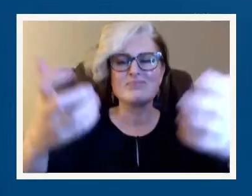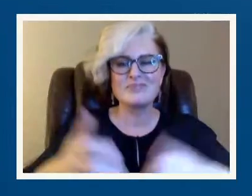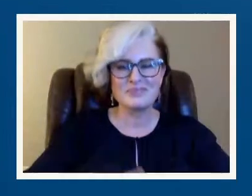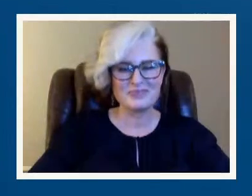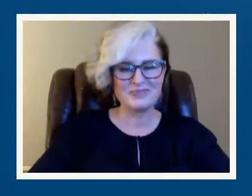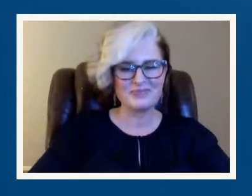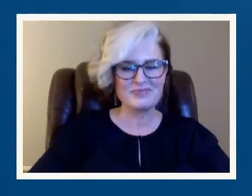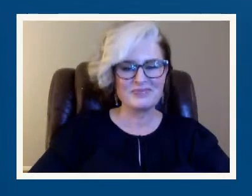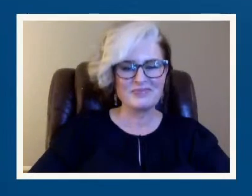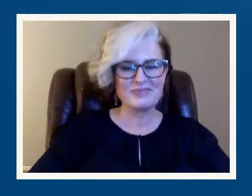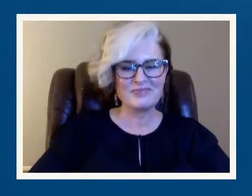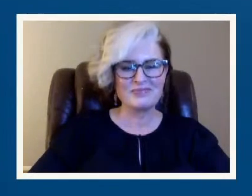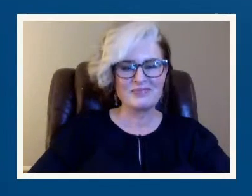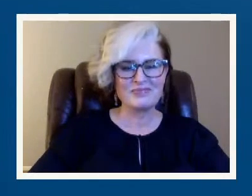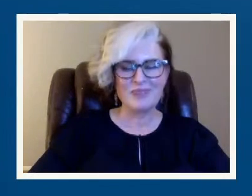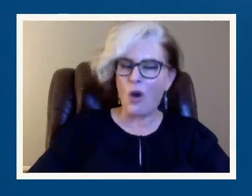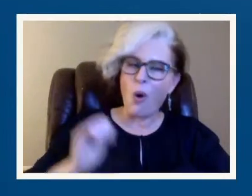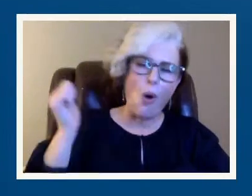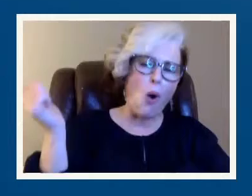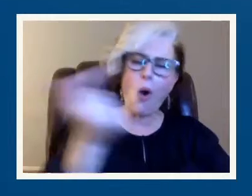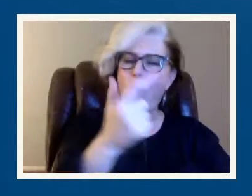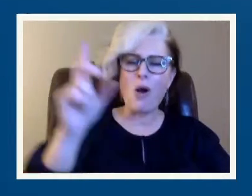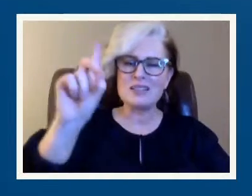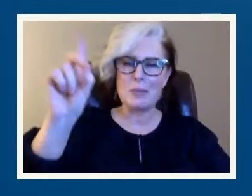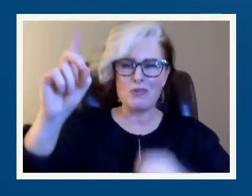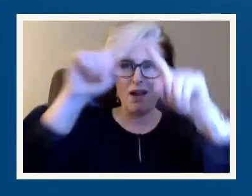for all the Democrats up and down the ticket.